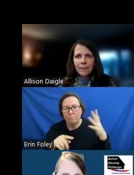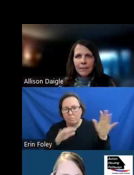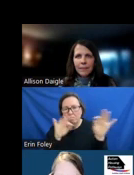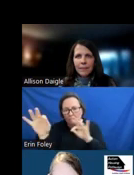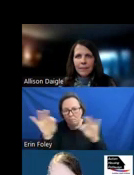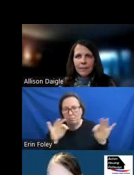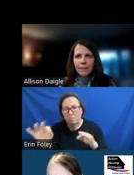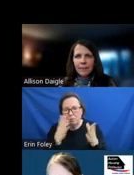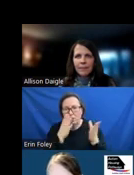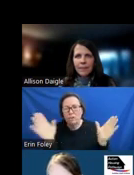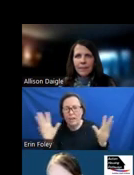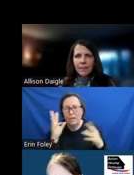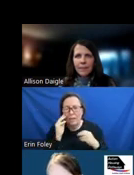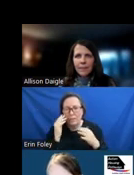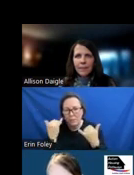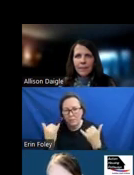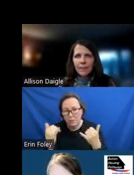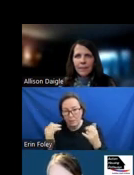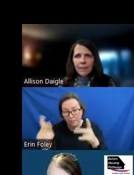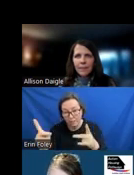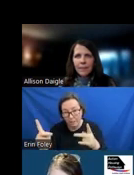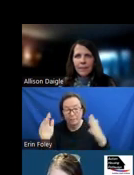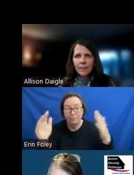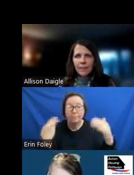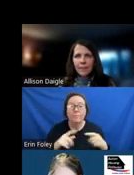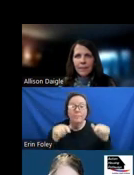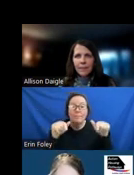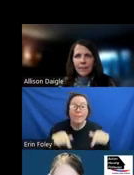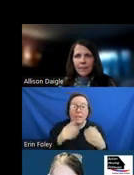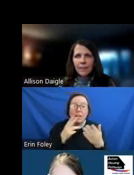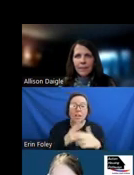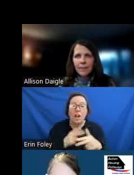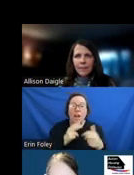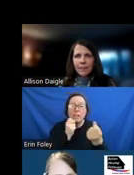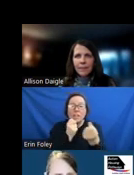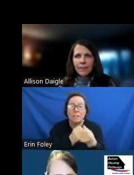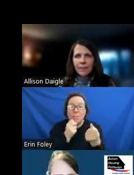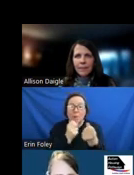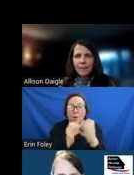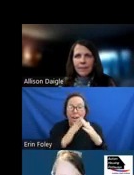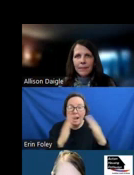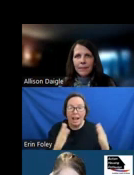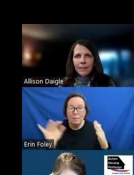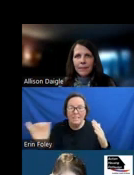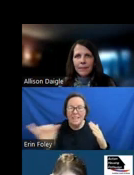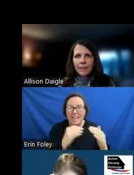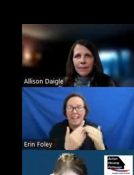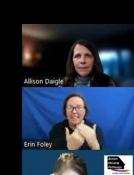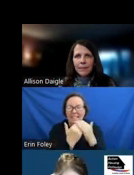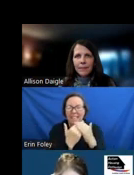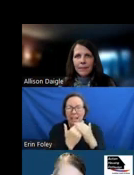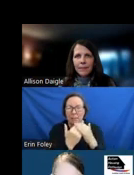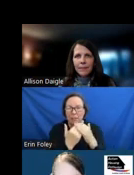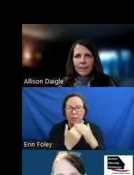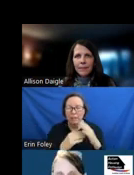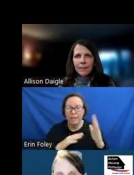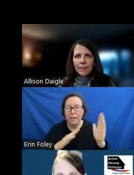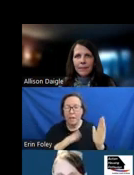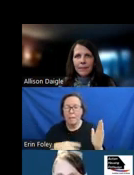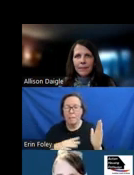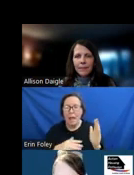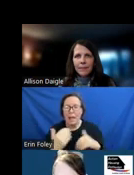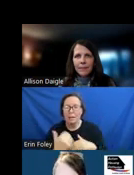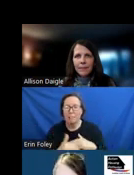so we can think of supported housing as a sandwich. And our bottom bun is our affordable